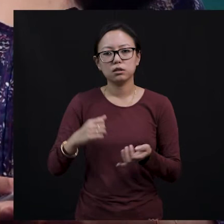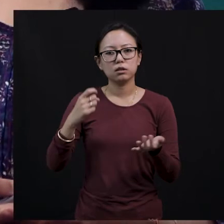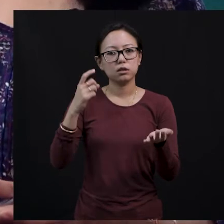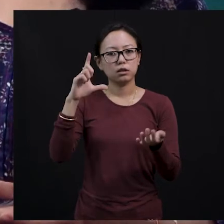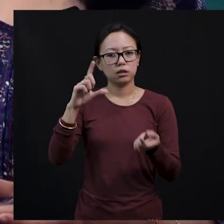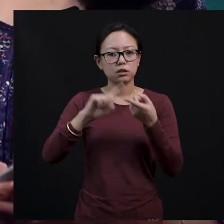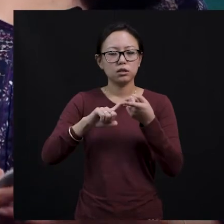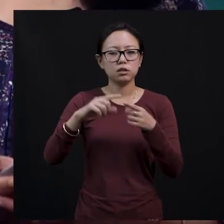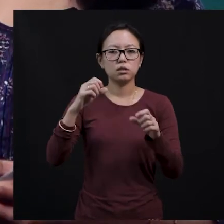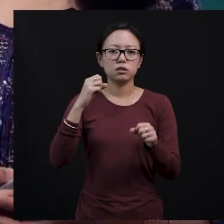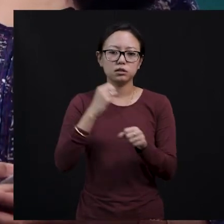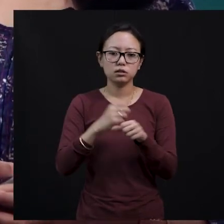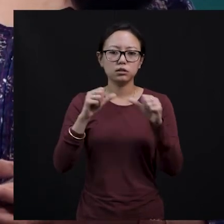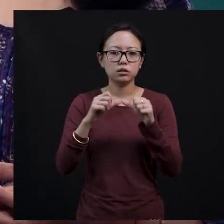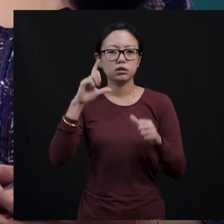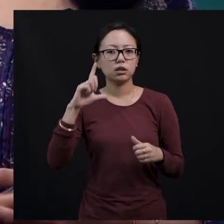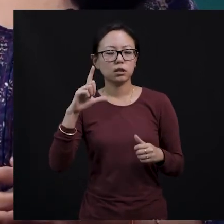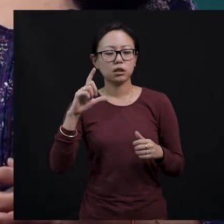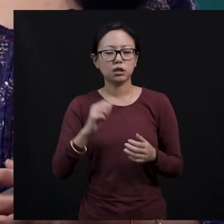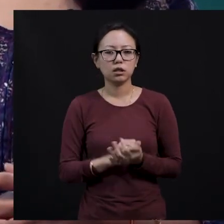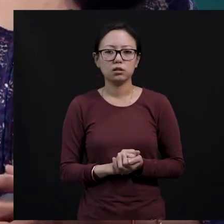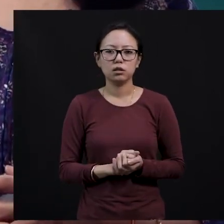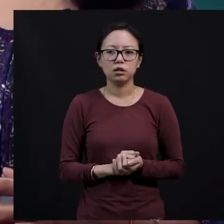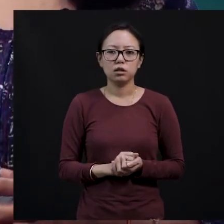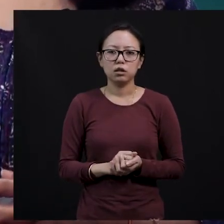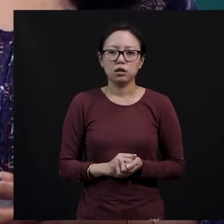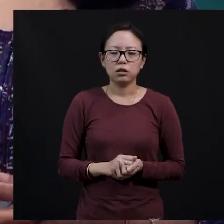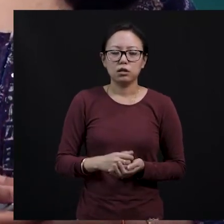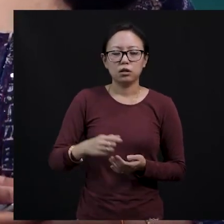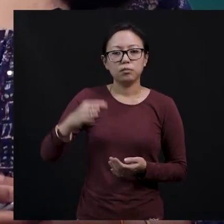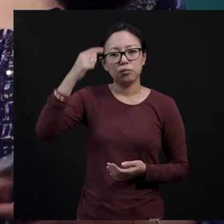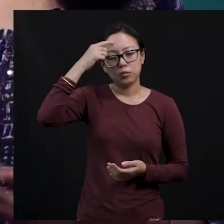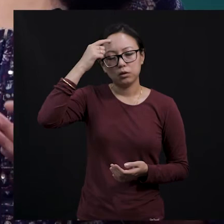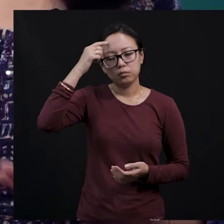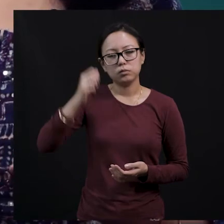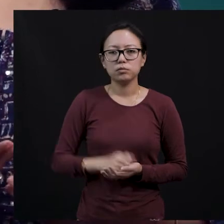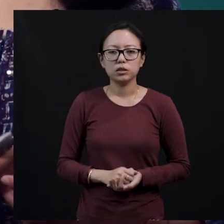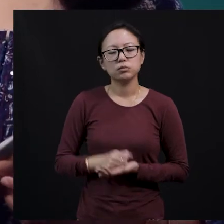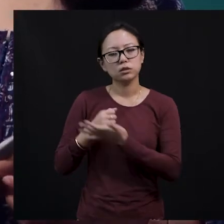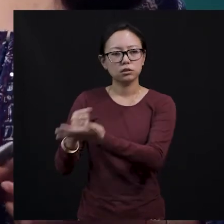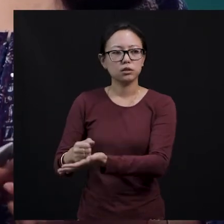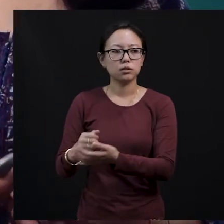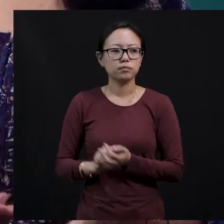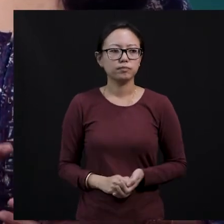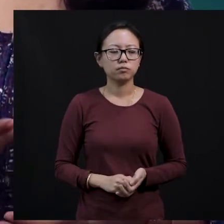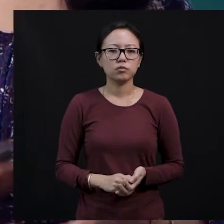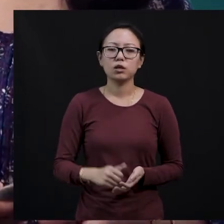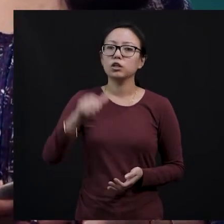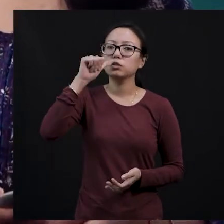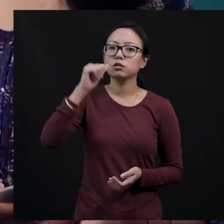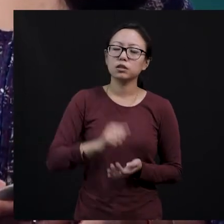free of charge. He also counseled people to stop drinking and gambling. Again, drinking and gambling,